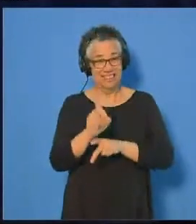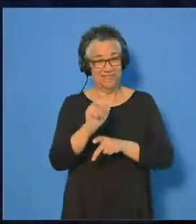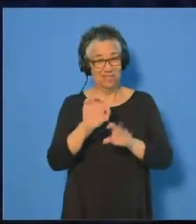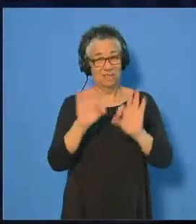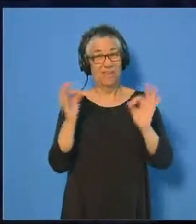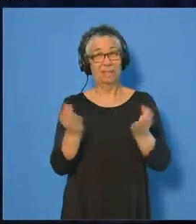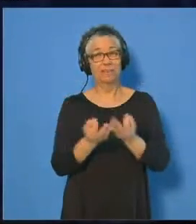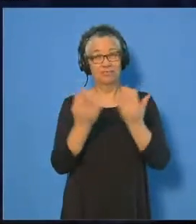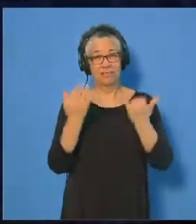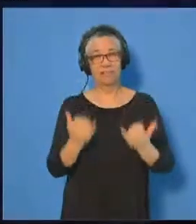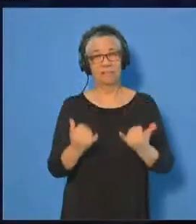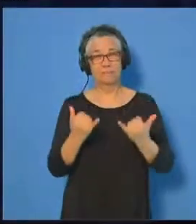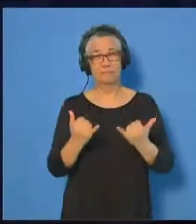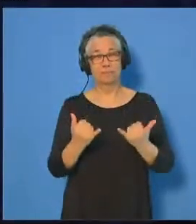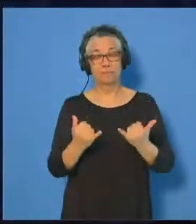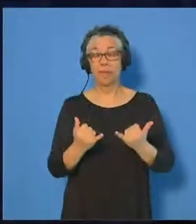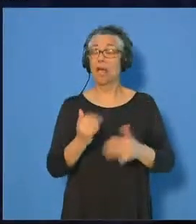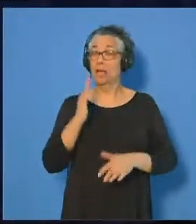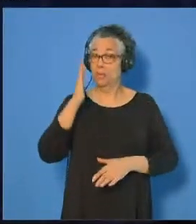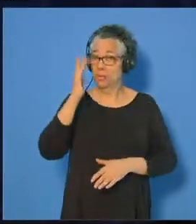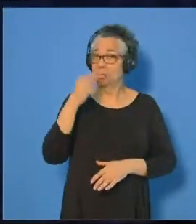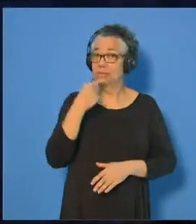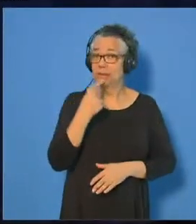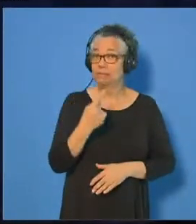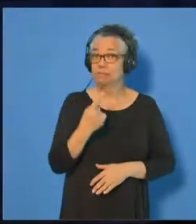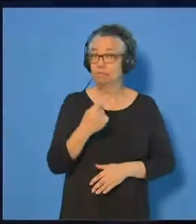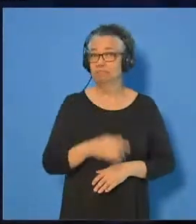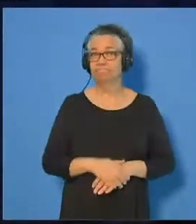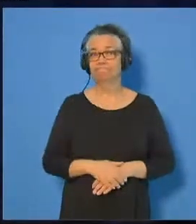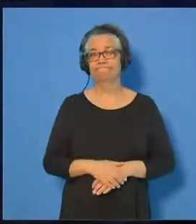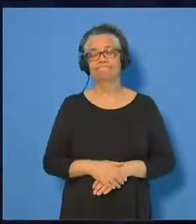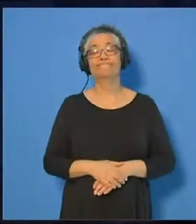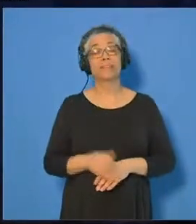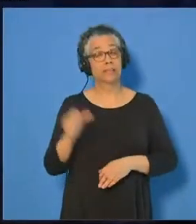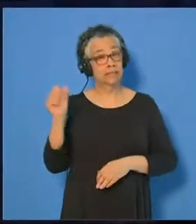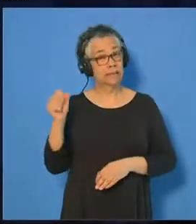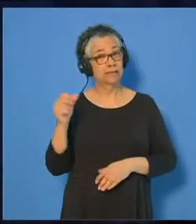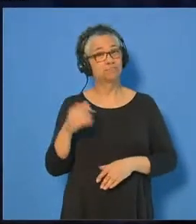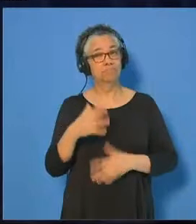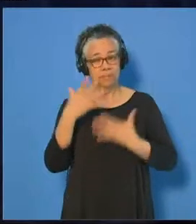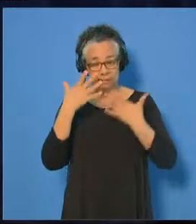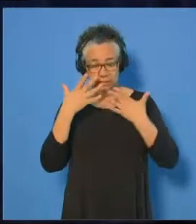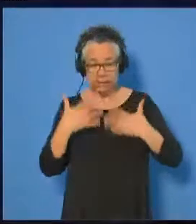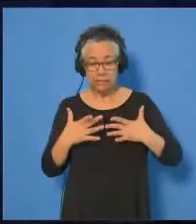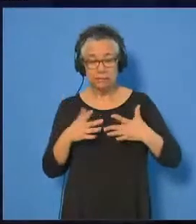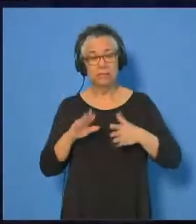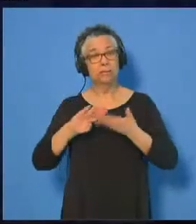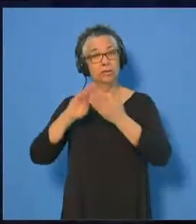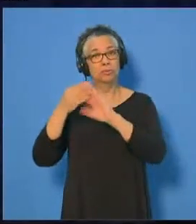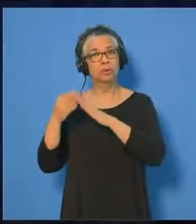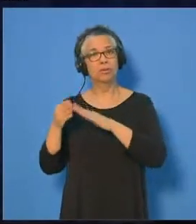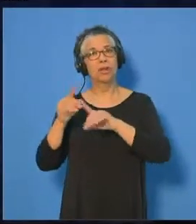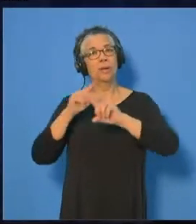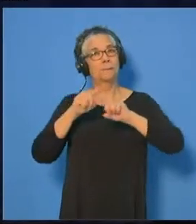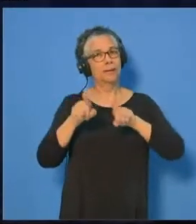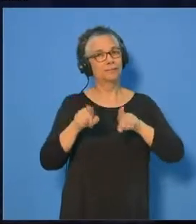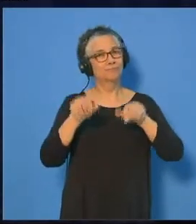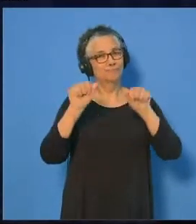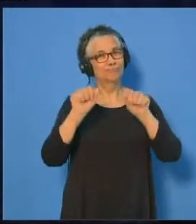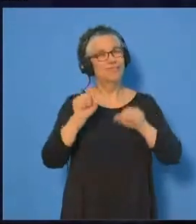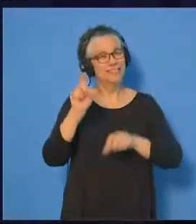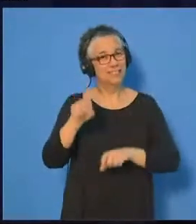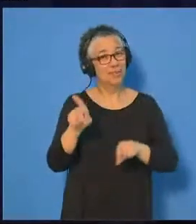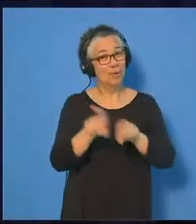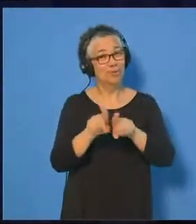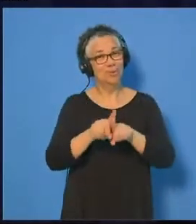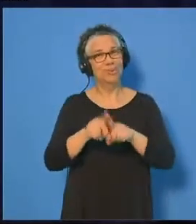time. What I will say is, while there is sadness in our community, we must also be able to celebrate our successes.